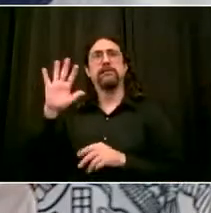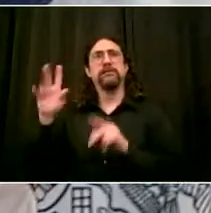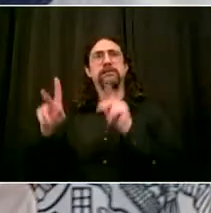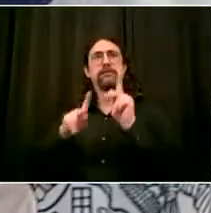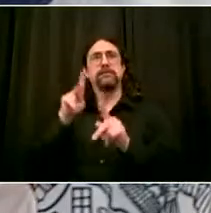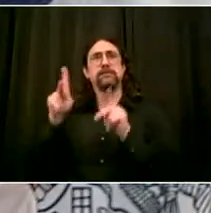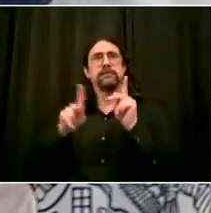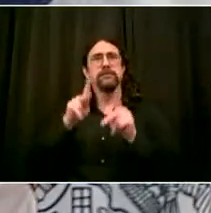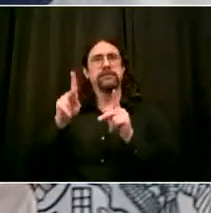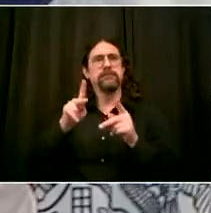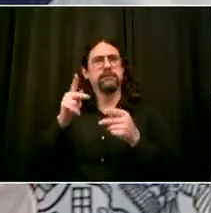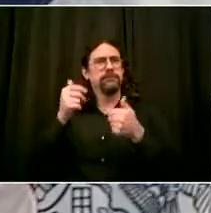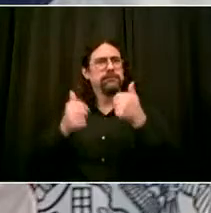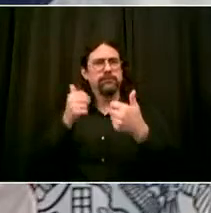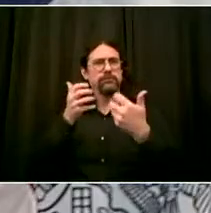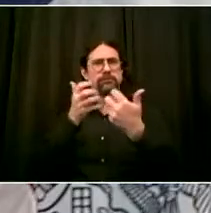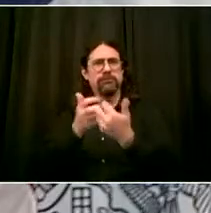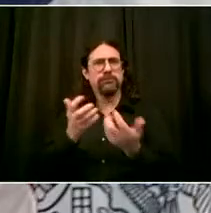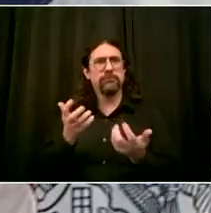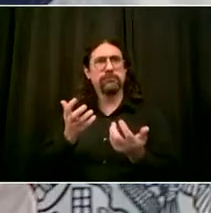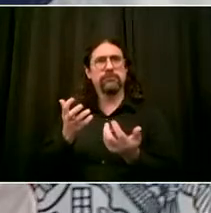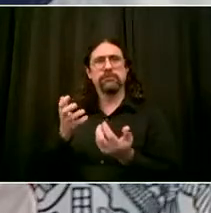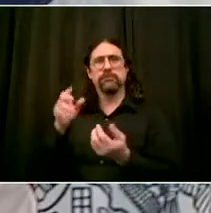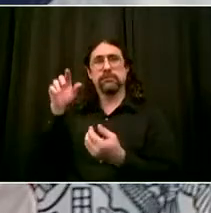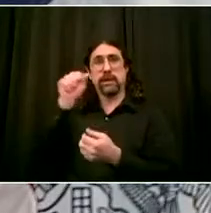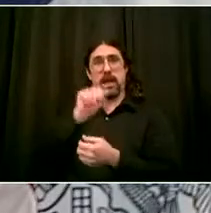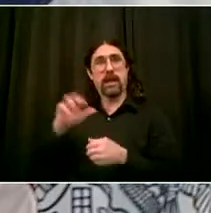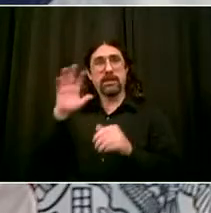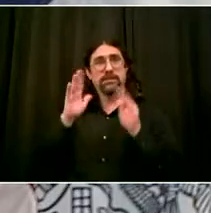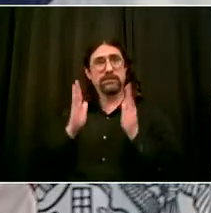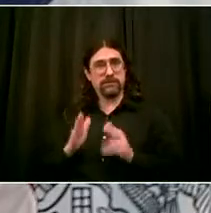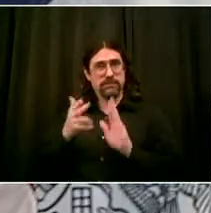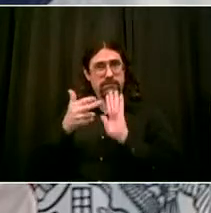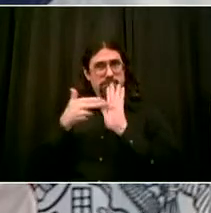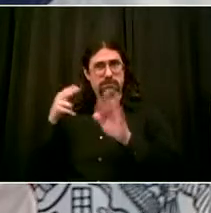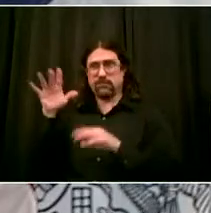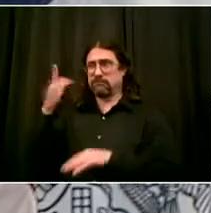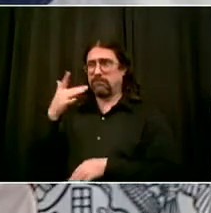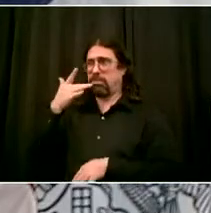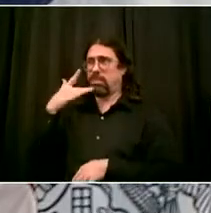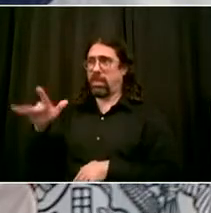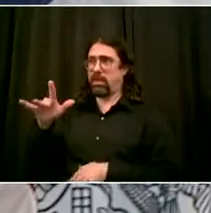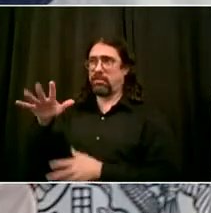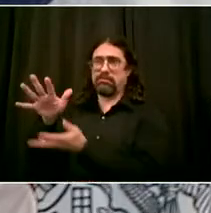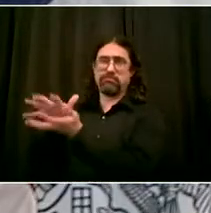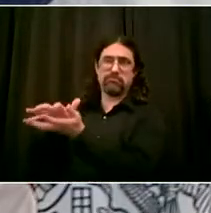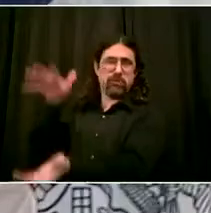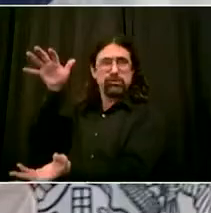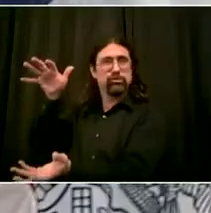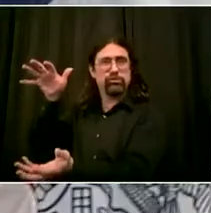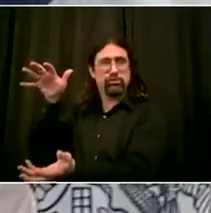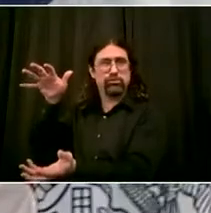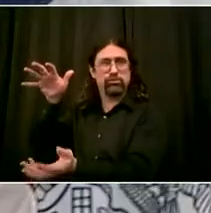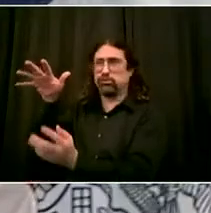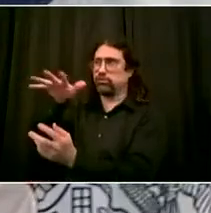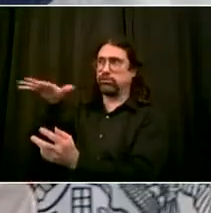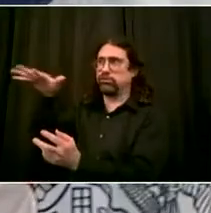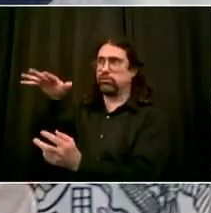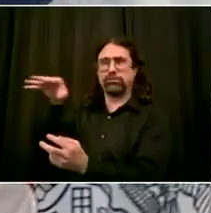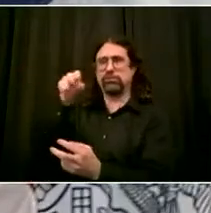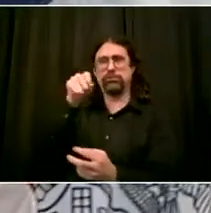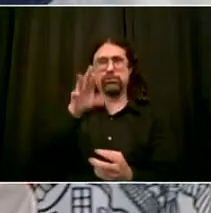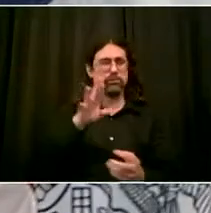leaders there say they've been excluded from your racial inclusion and Equity Task Force at a September Roundtable to support entrepreneurs of color